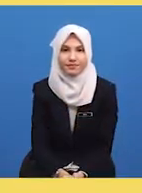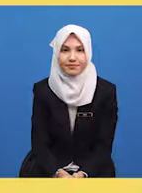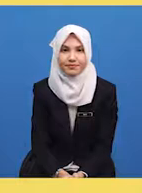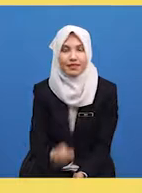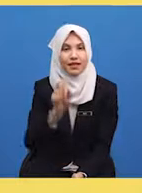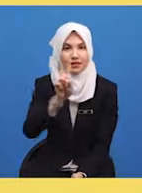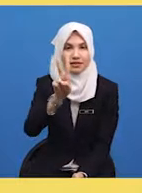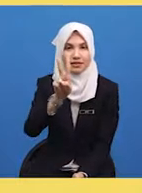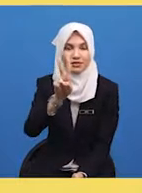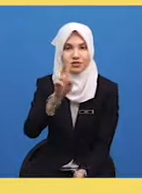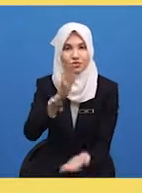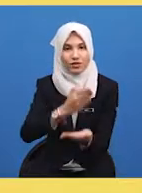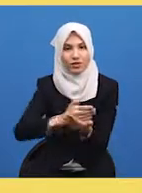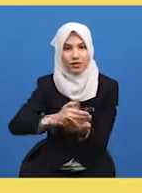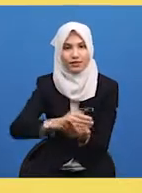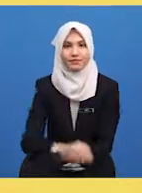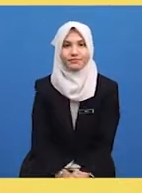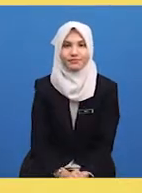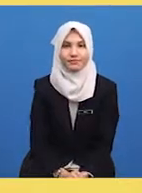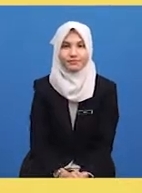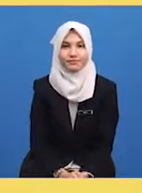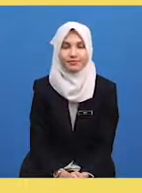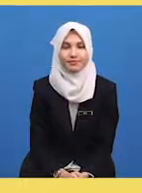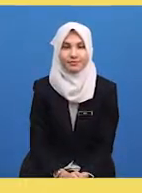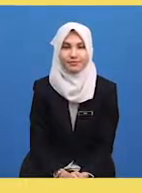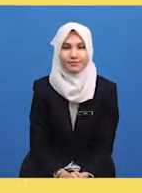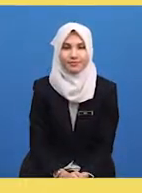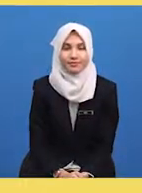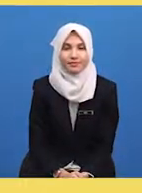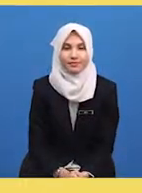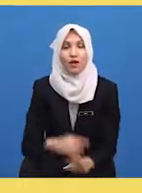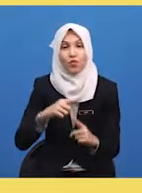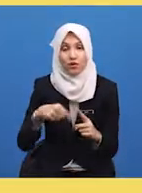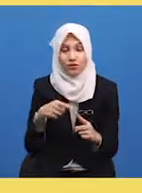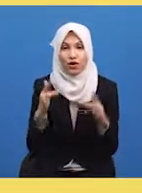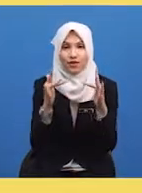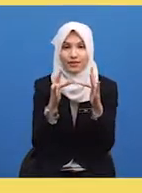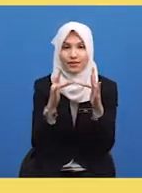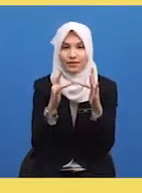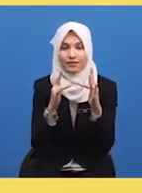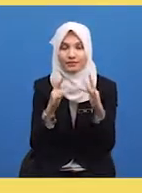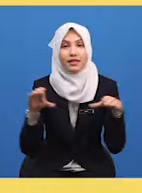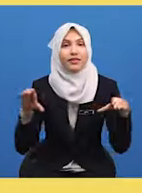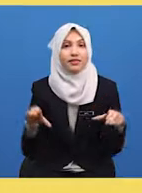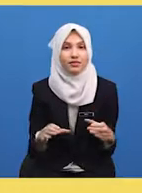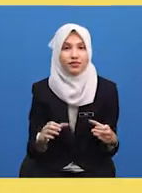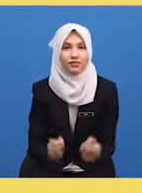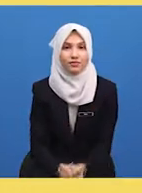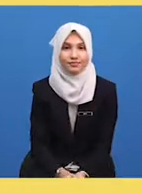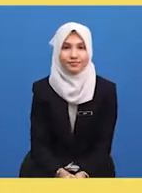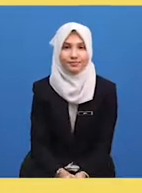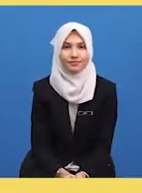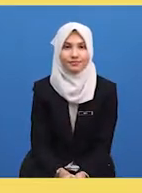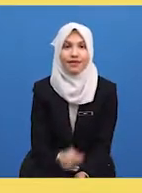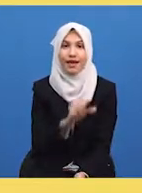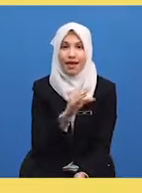are 2 categories. When you're online, do,